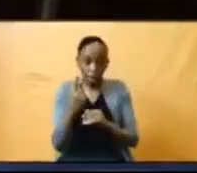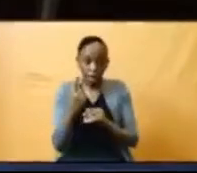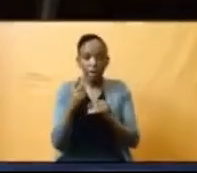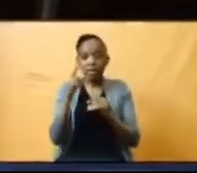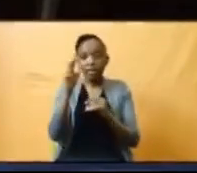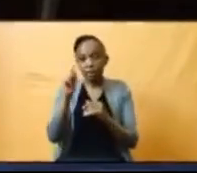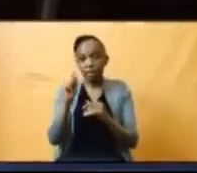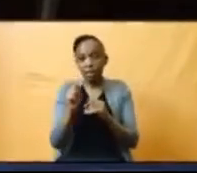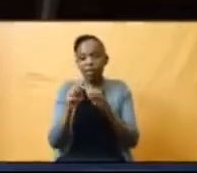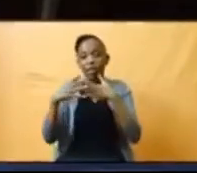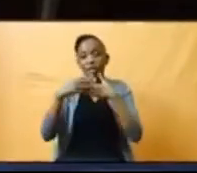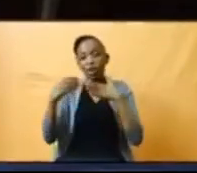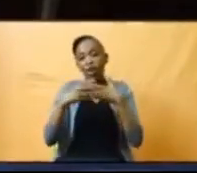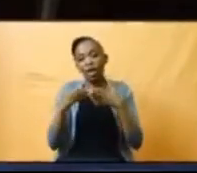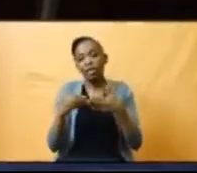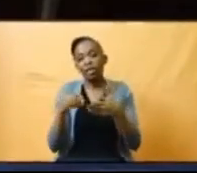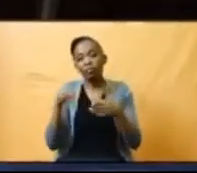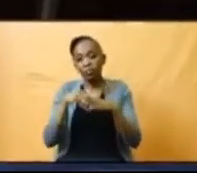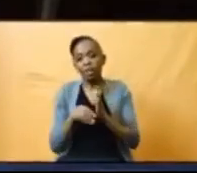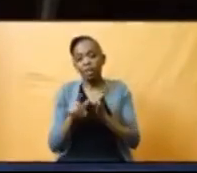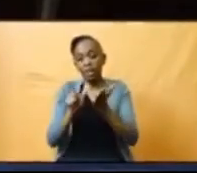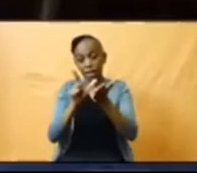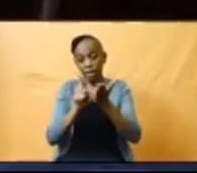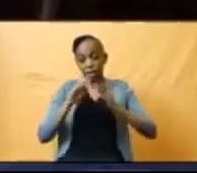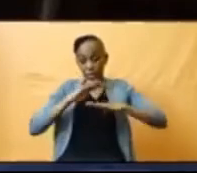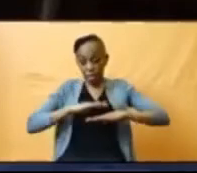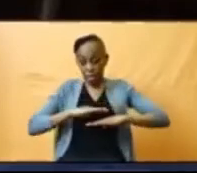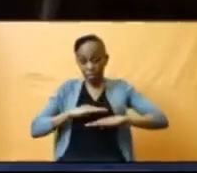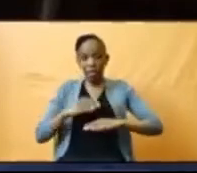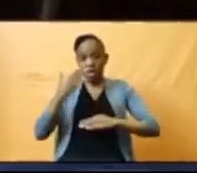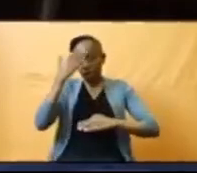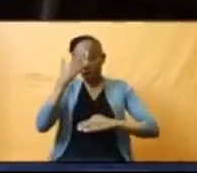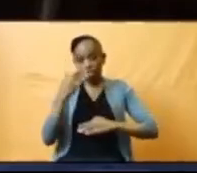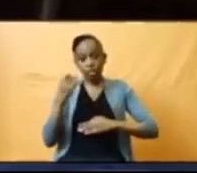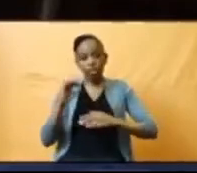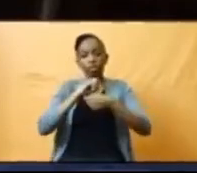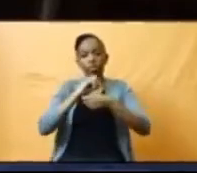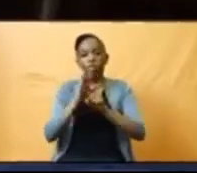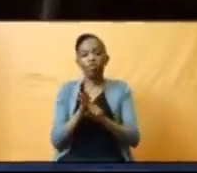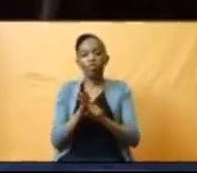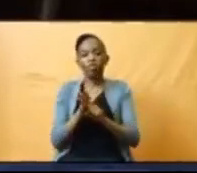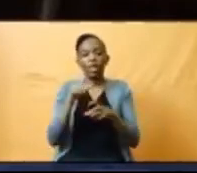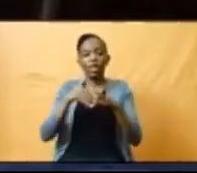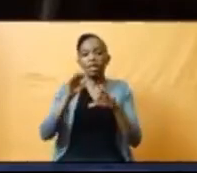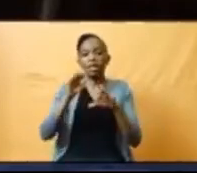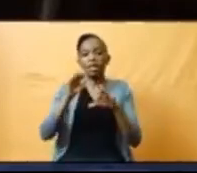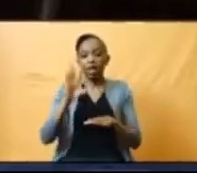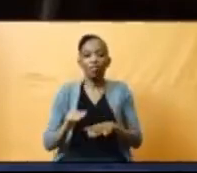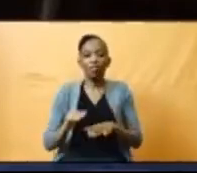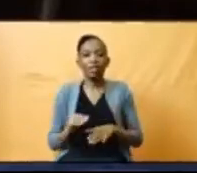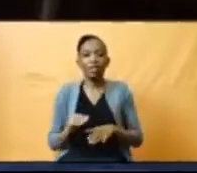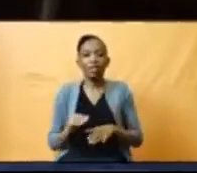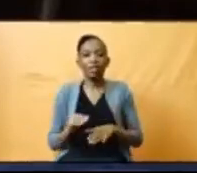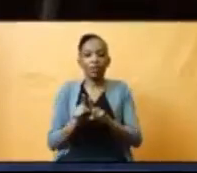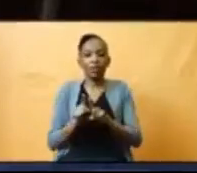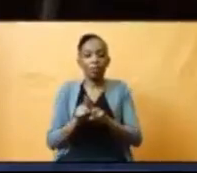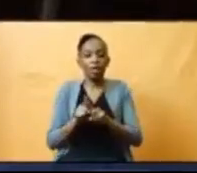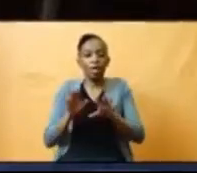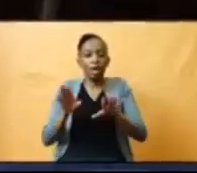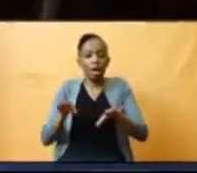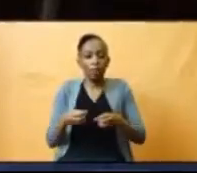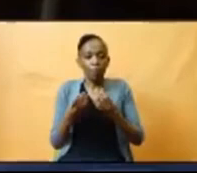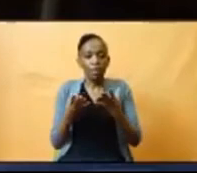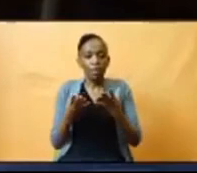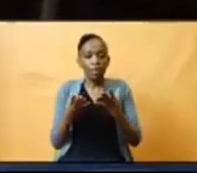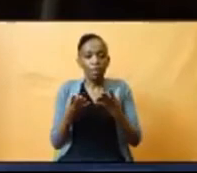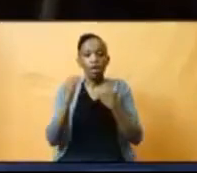trillion in debt relief in the face of COVID-19. In Africa, the number of extremely